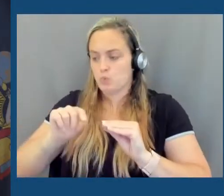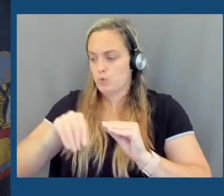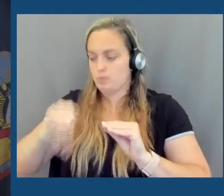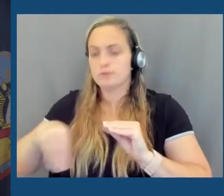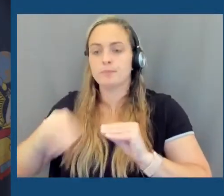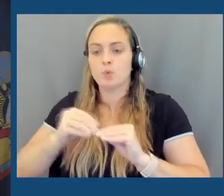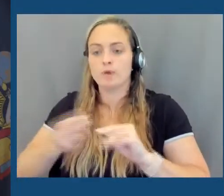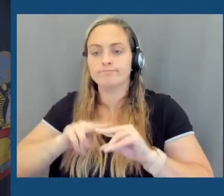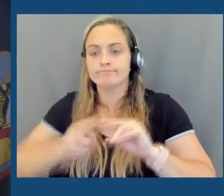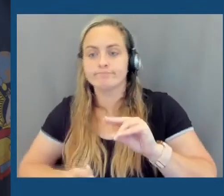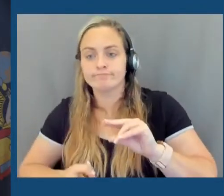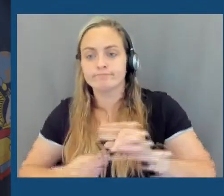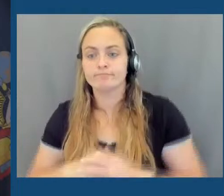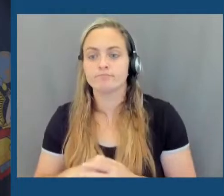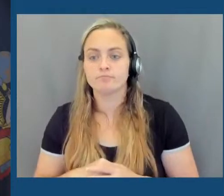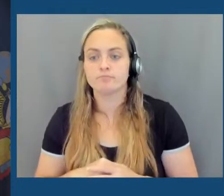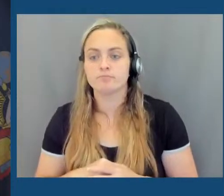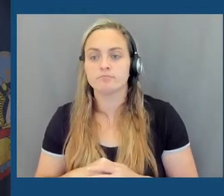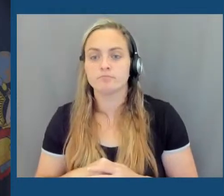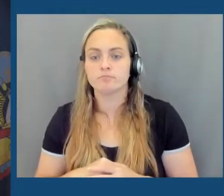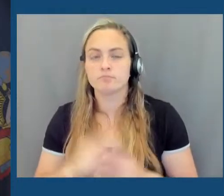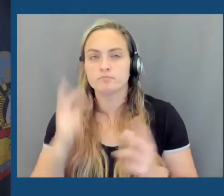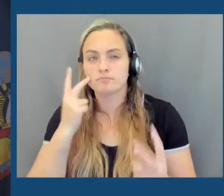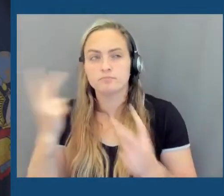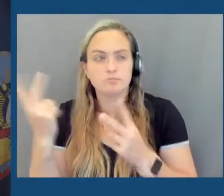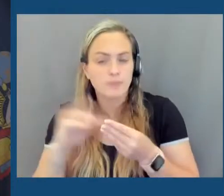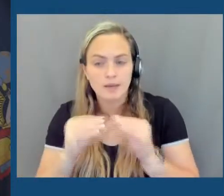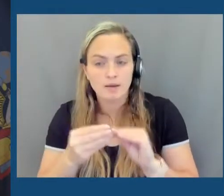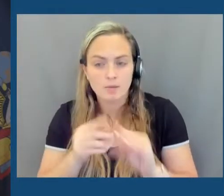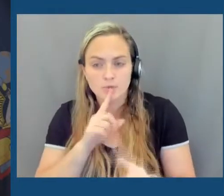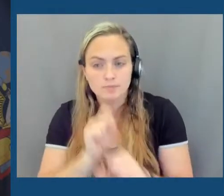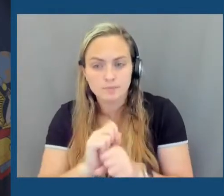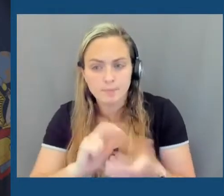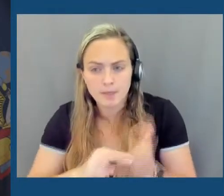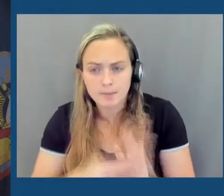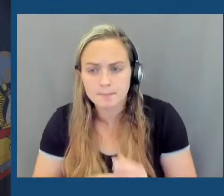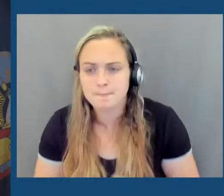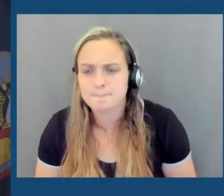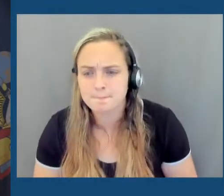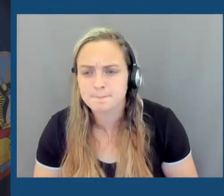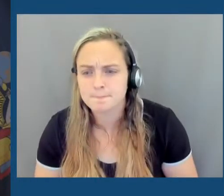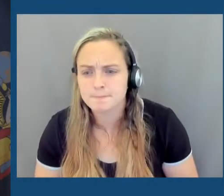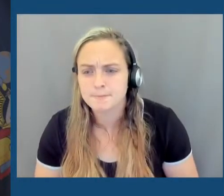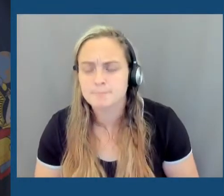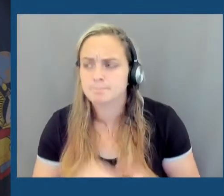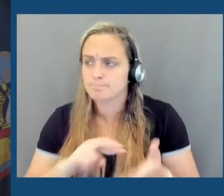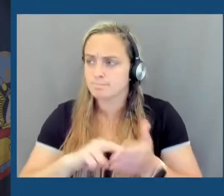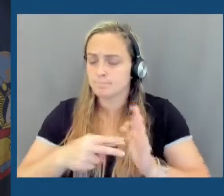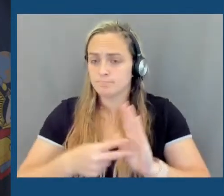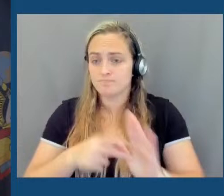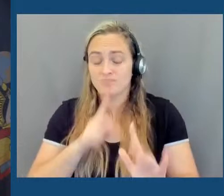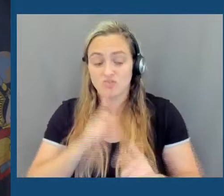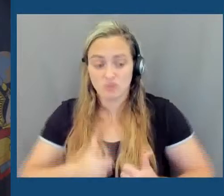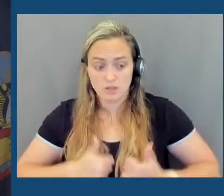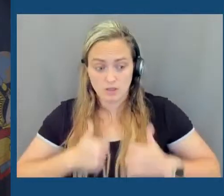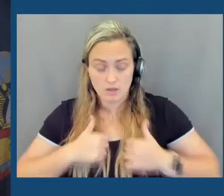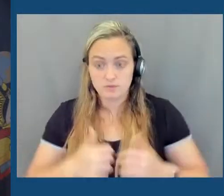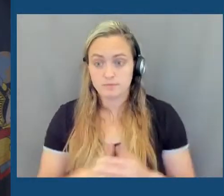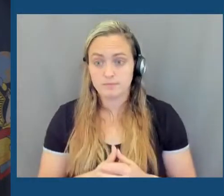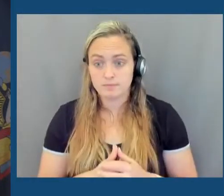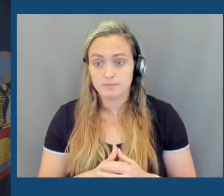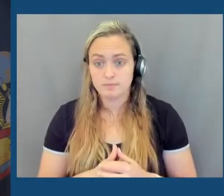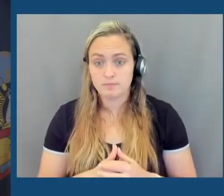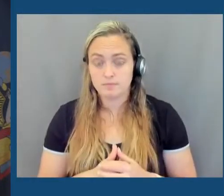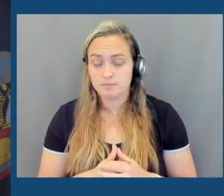extraordinary. And let's reflect on what these numbers truly mean. That means that real lives, for once,